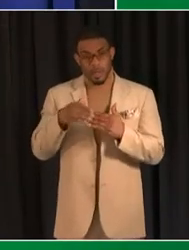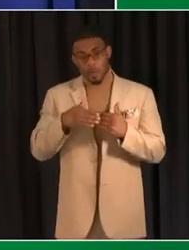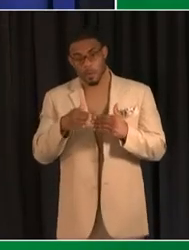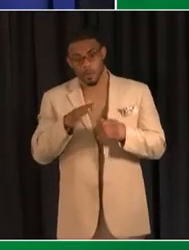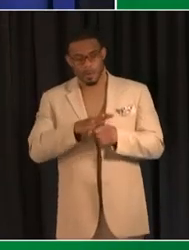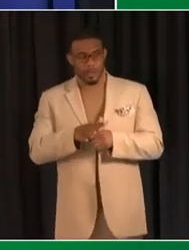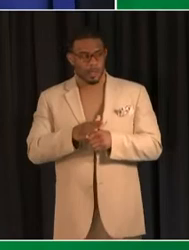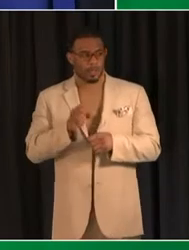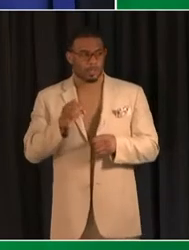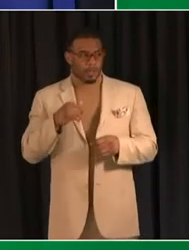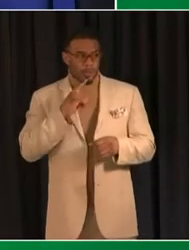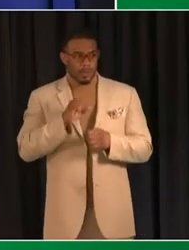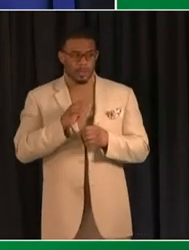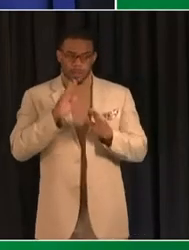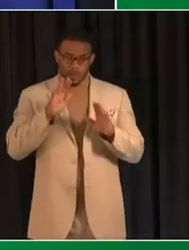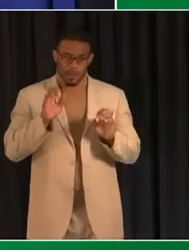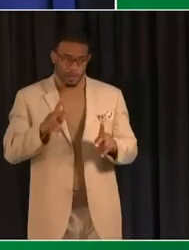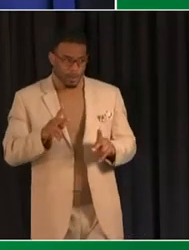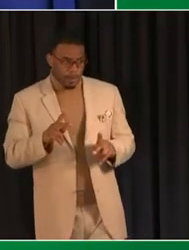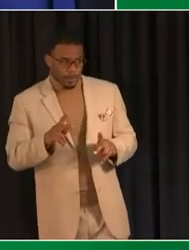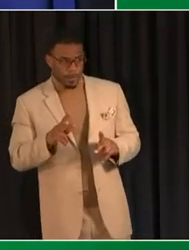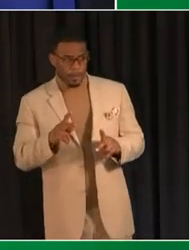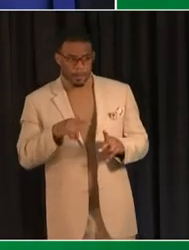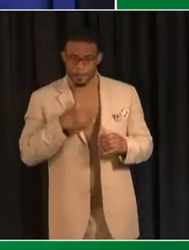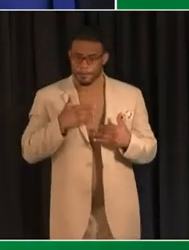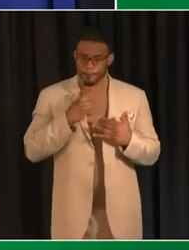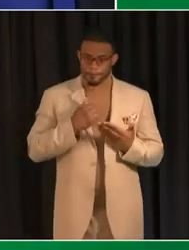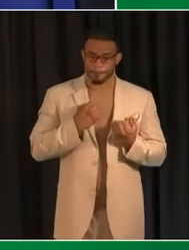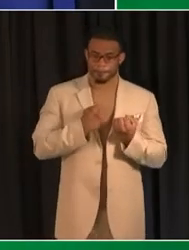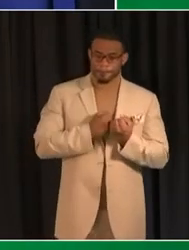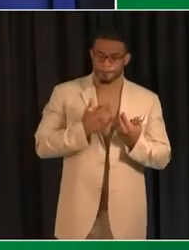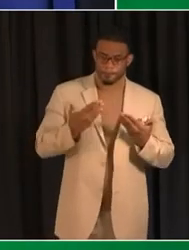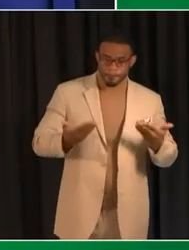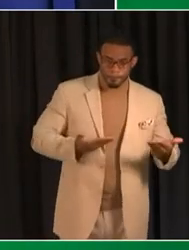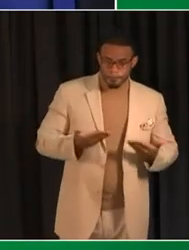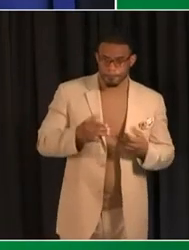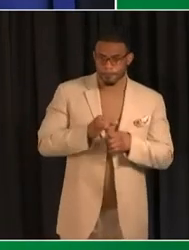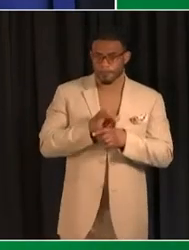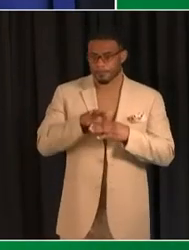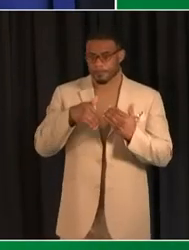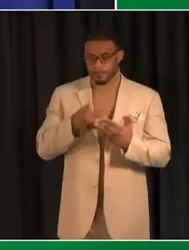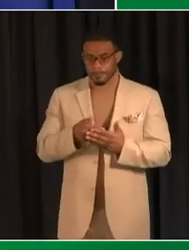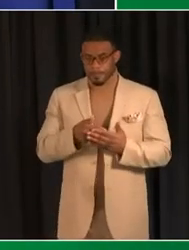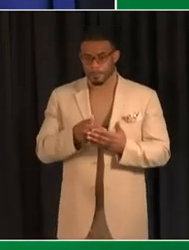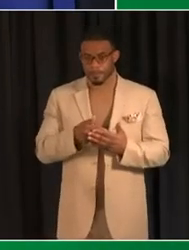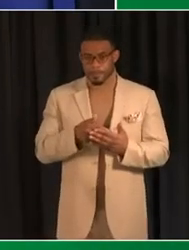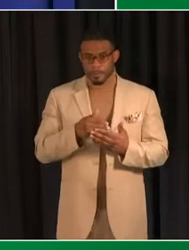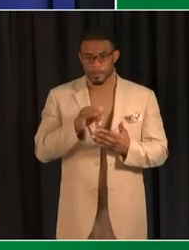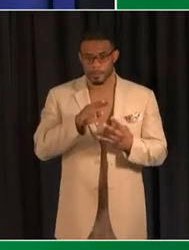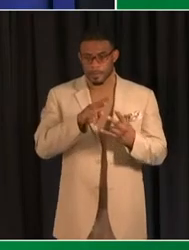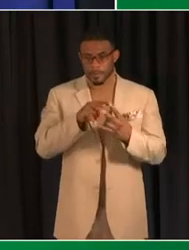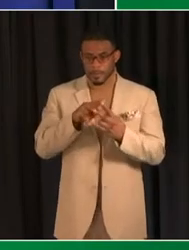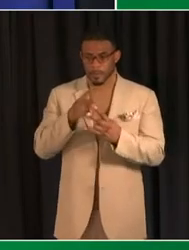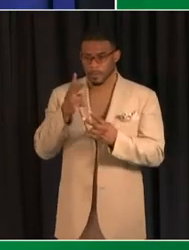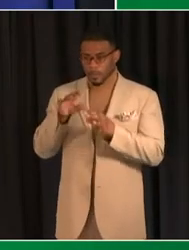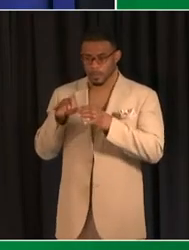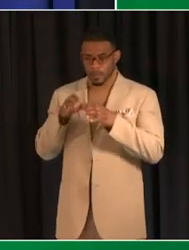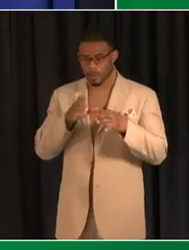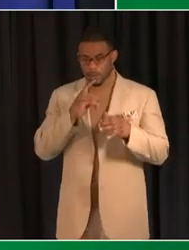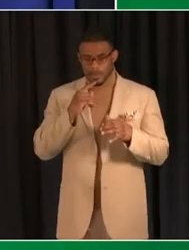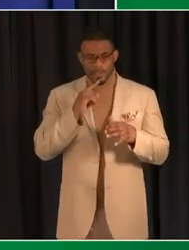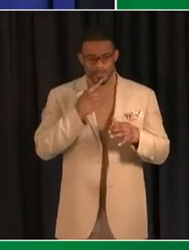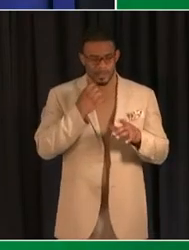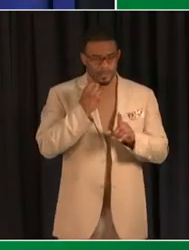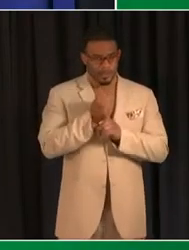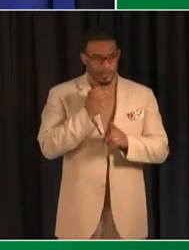result post-pandemic, and saw a really great opportunity there on how to be able to support the hospitality industry as a whole by pairing two